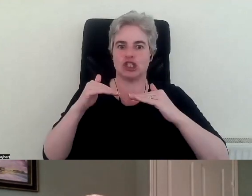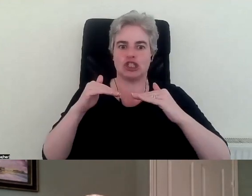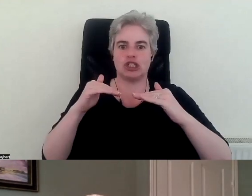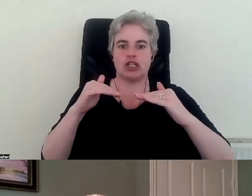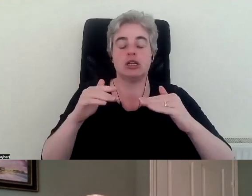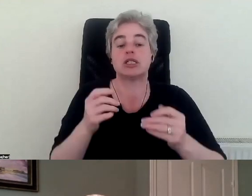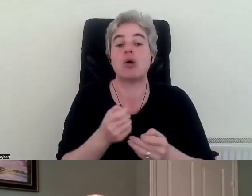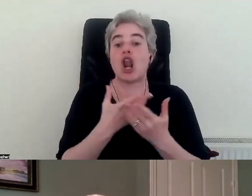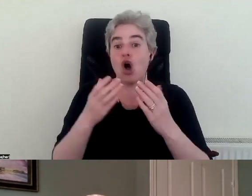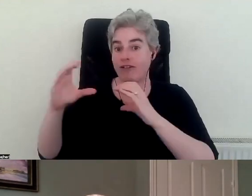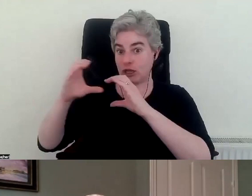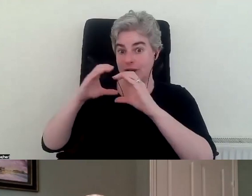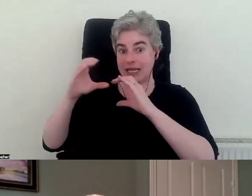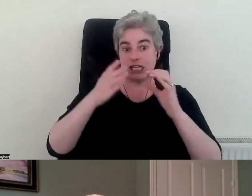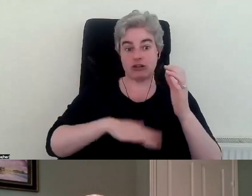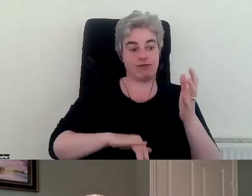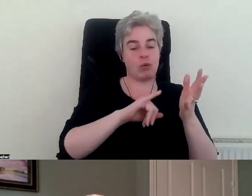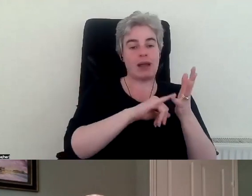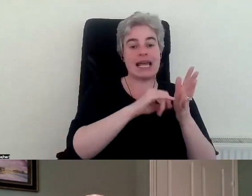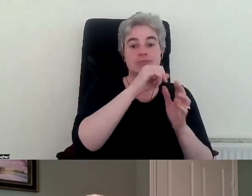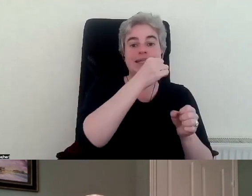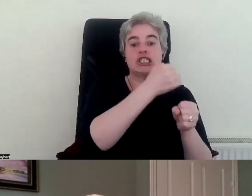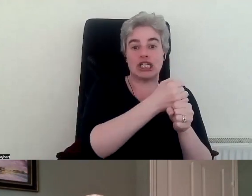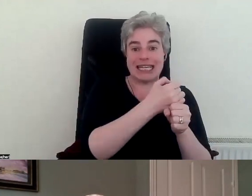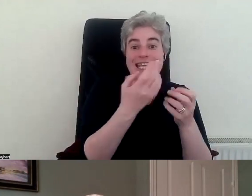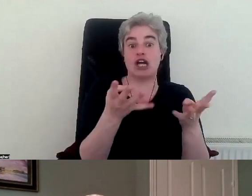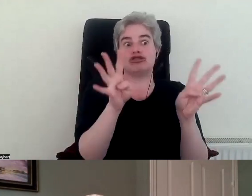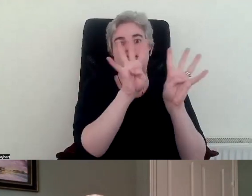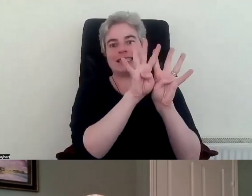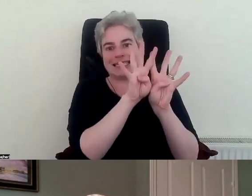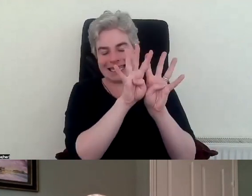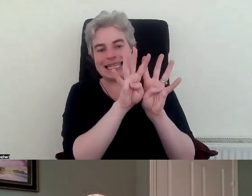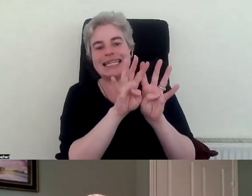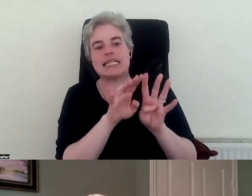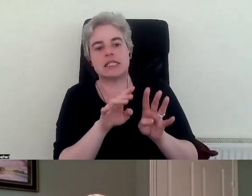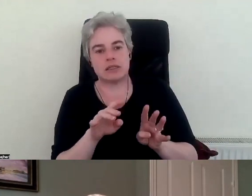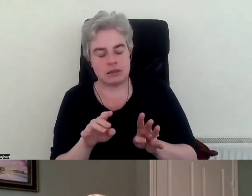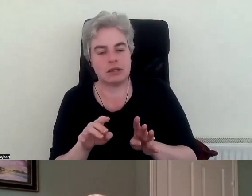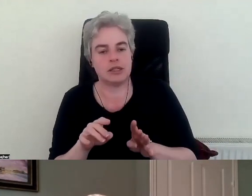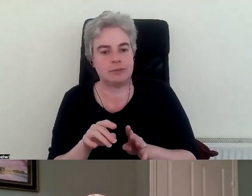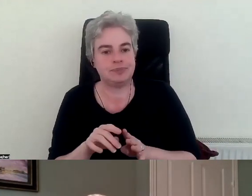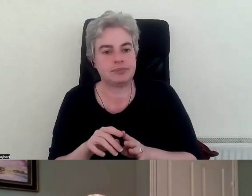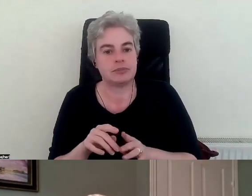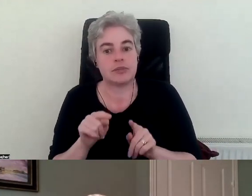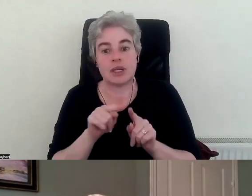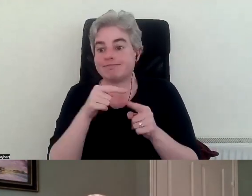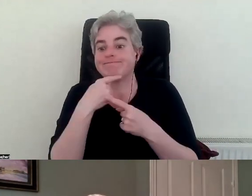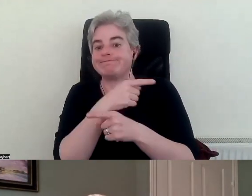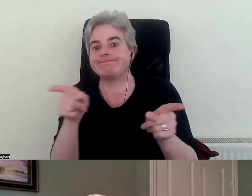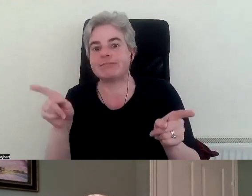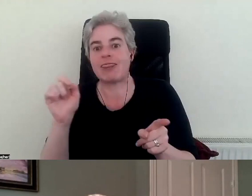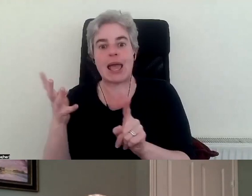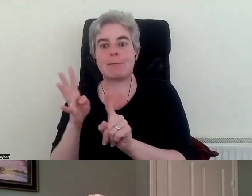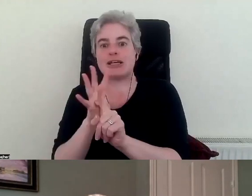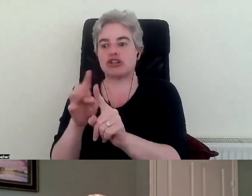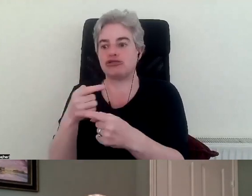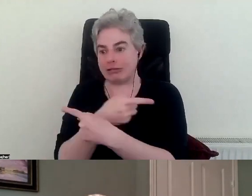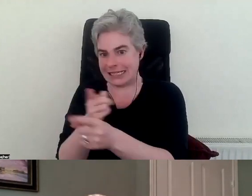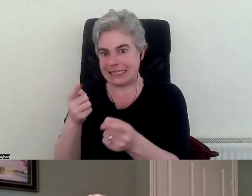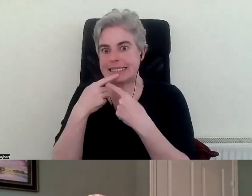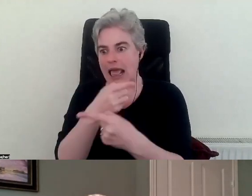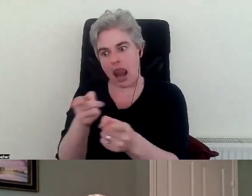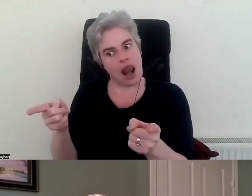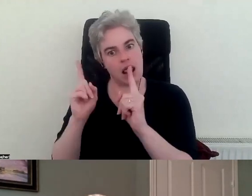from SPG trustees and CMS trustees to their missionaries, you